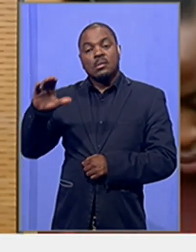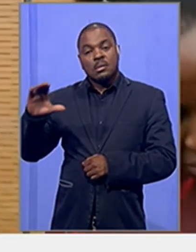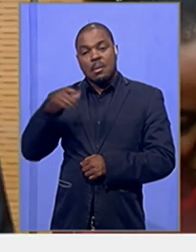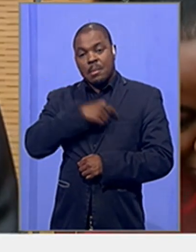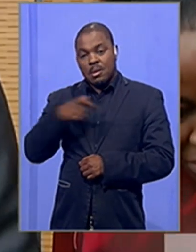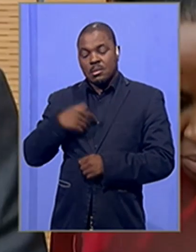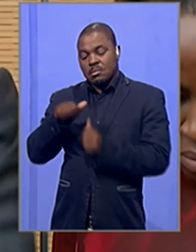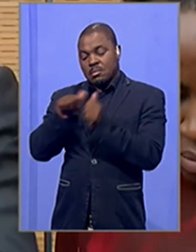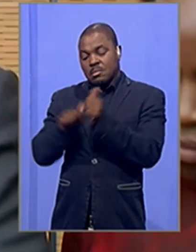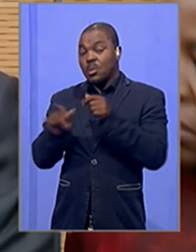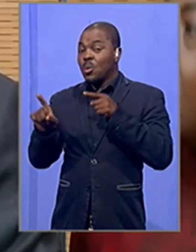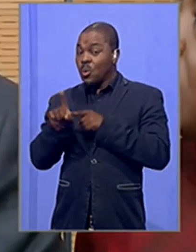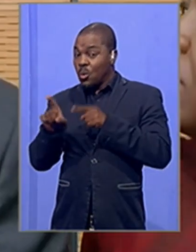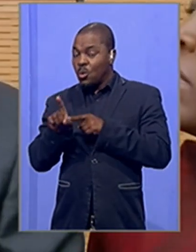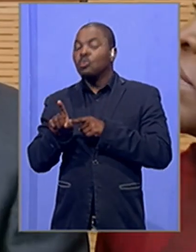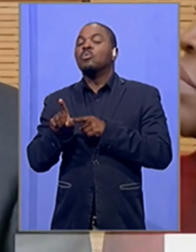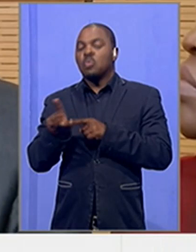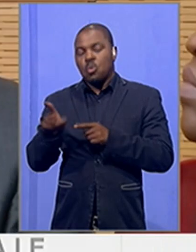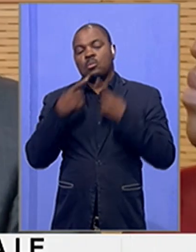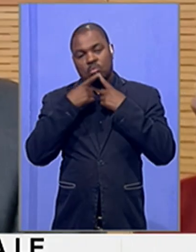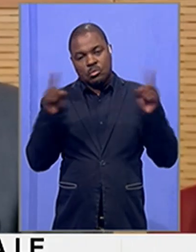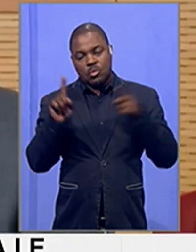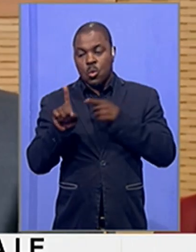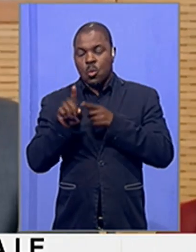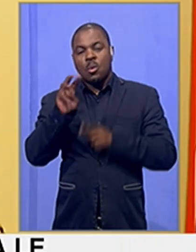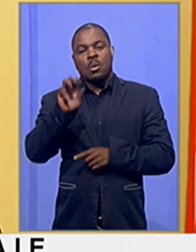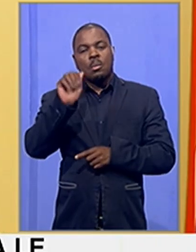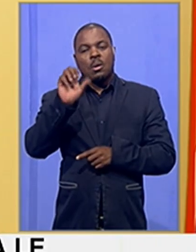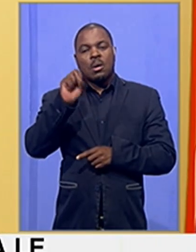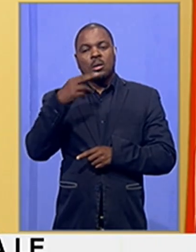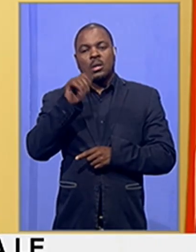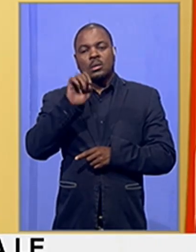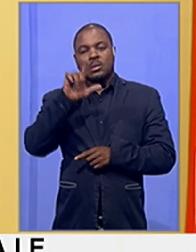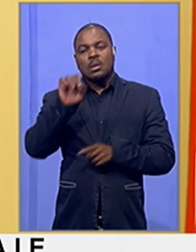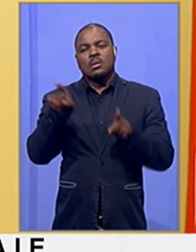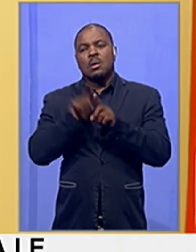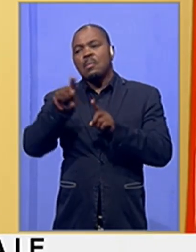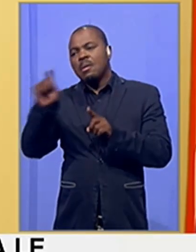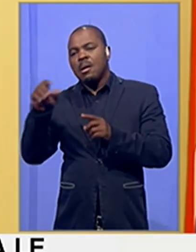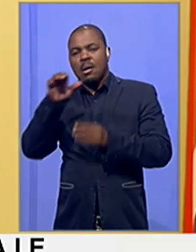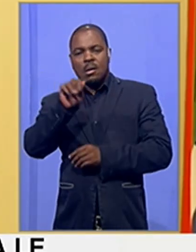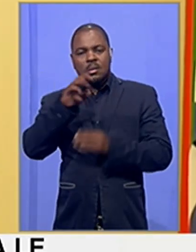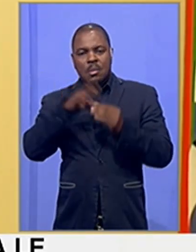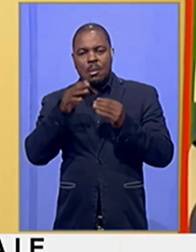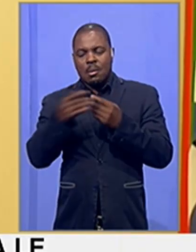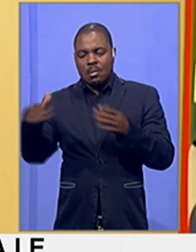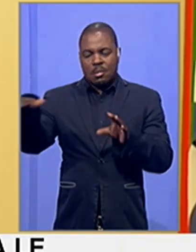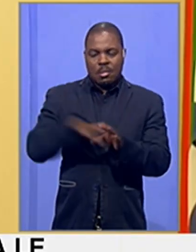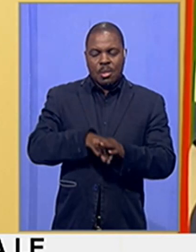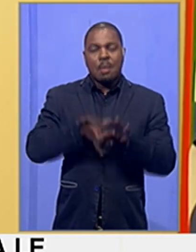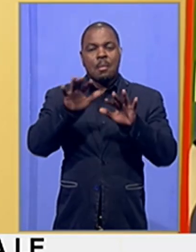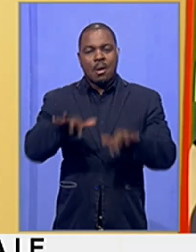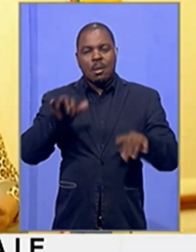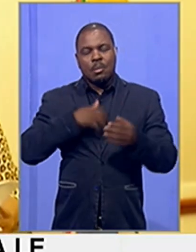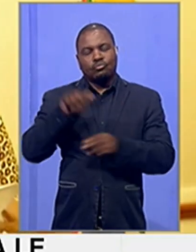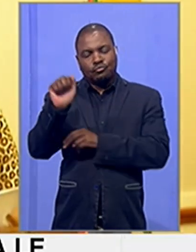Mashatile. Mashatile e be e le o mongwe wa maloko a ANC a wa enišitšwego le hono. Go lebelletšwe gore o